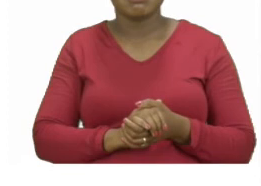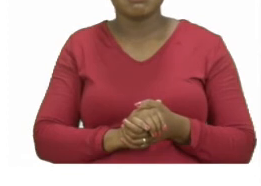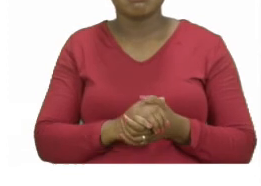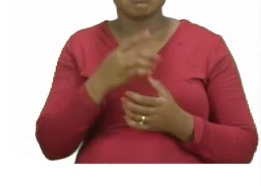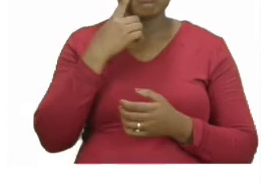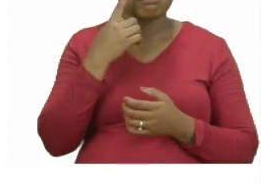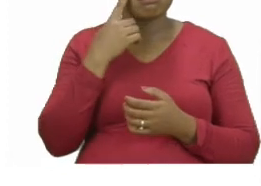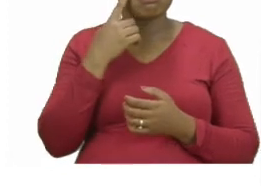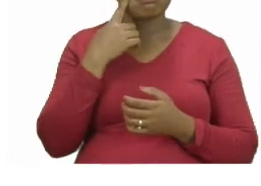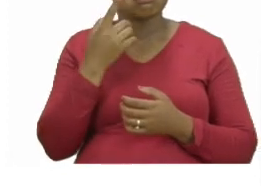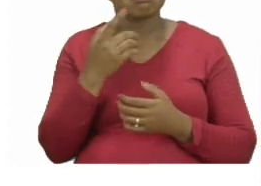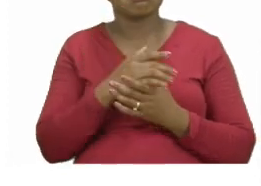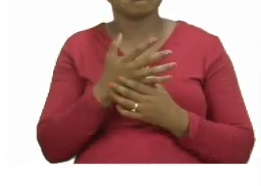containers: